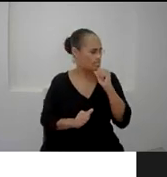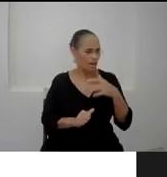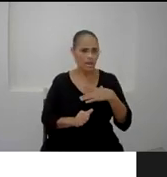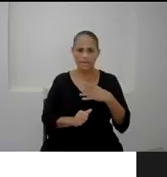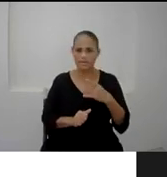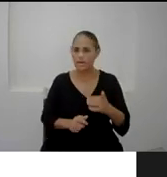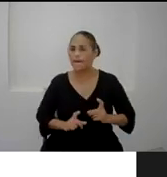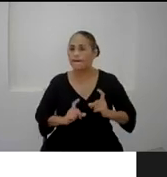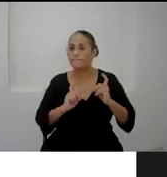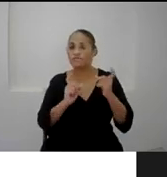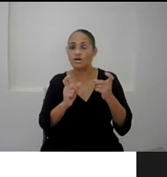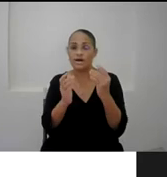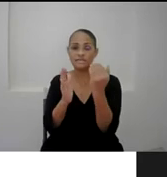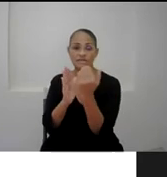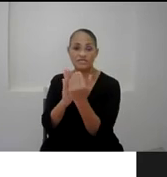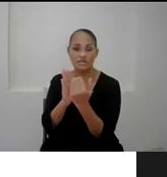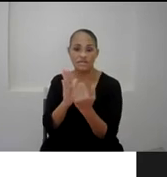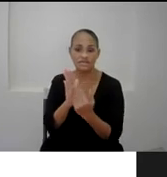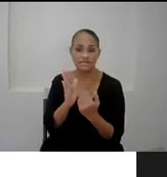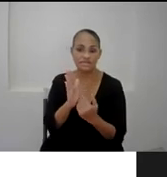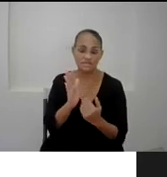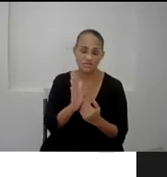Provides a list of potential things,